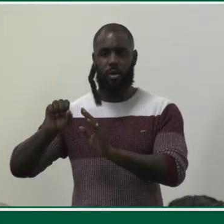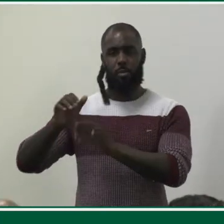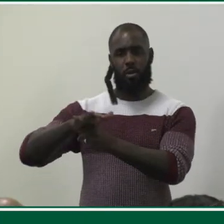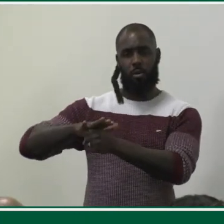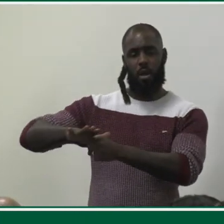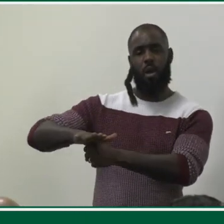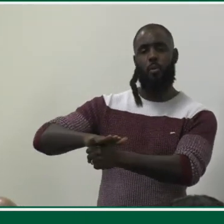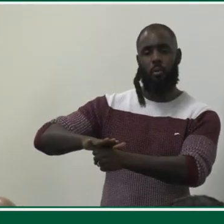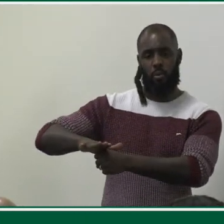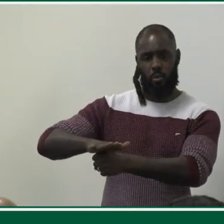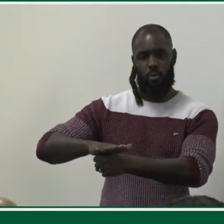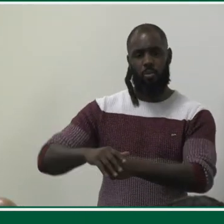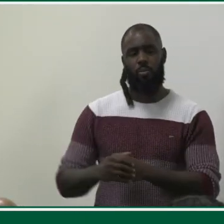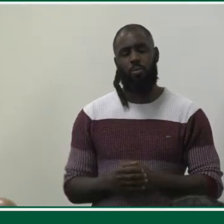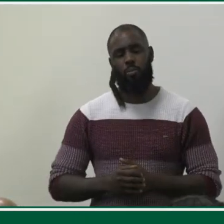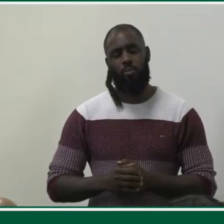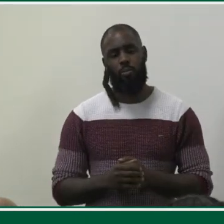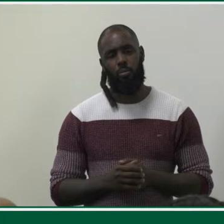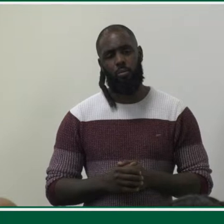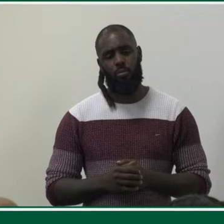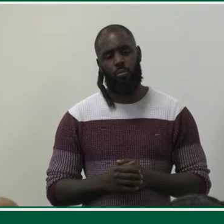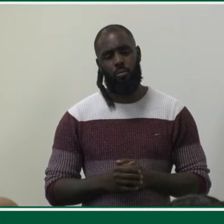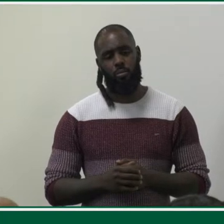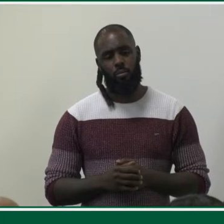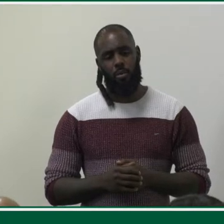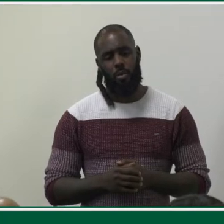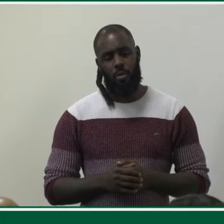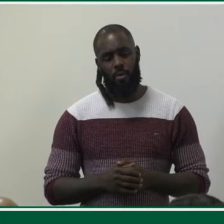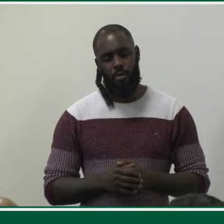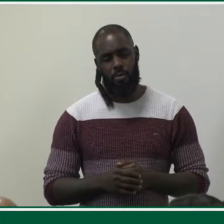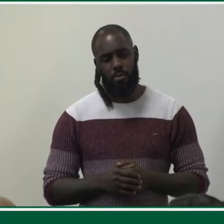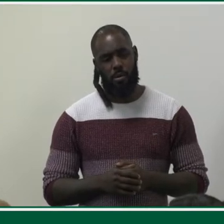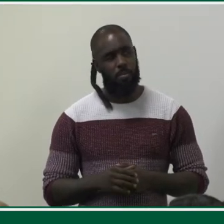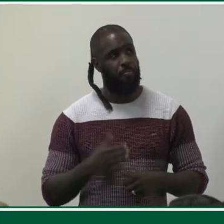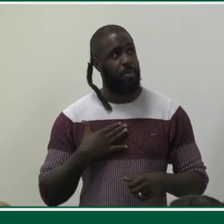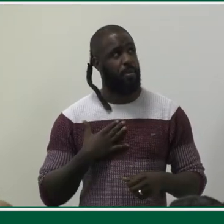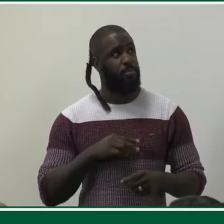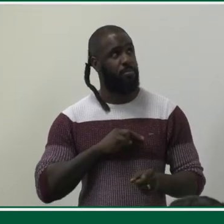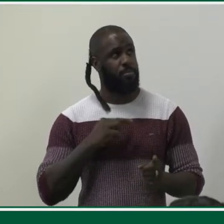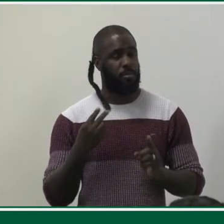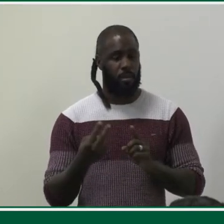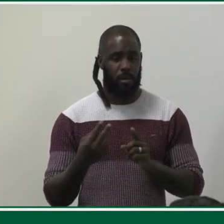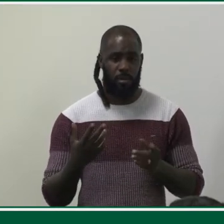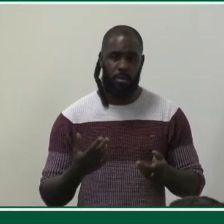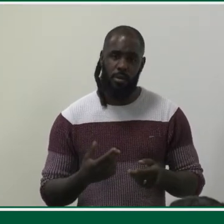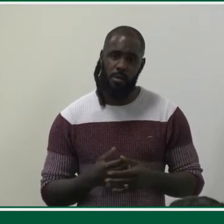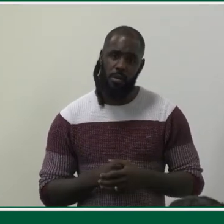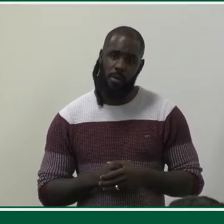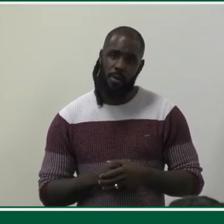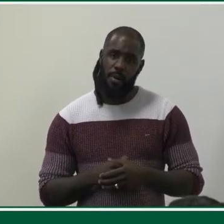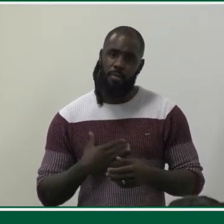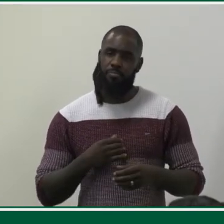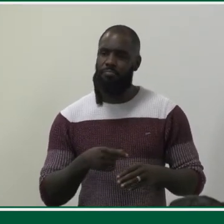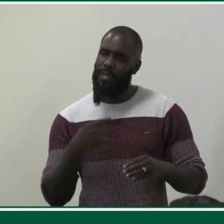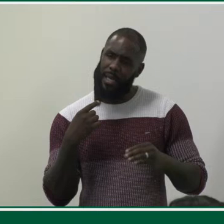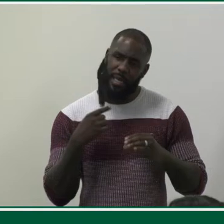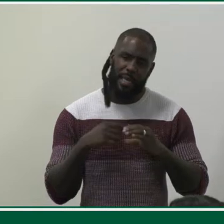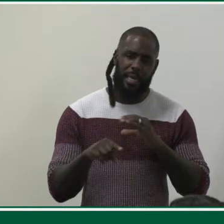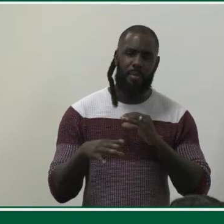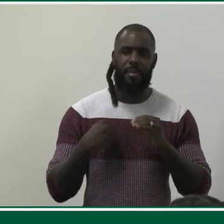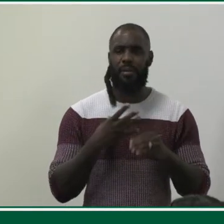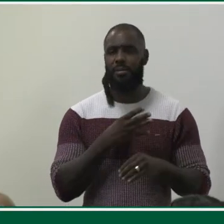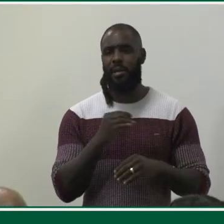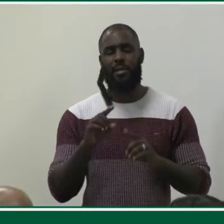outside of the campus. So I, from my perspective and from the emails and